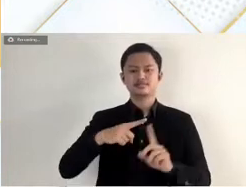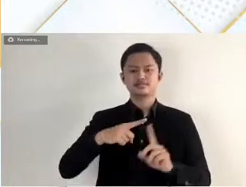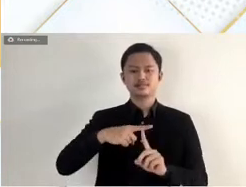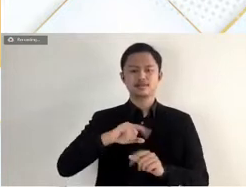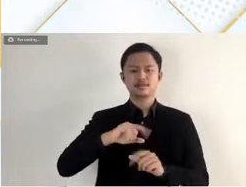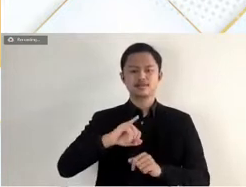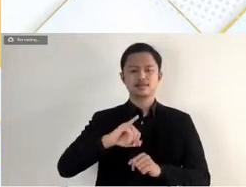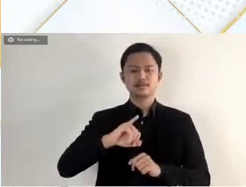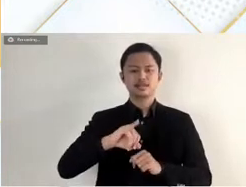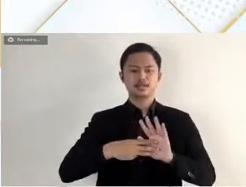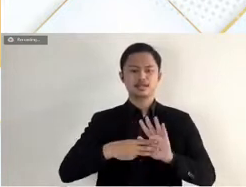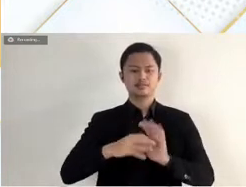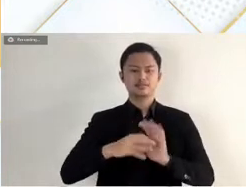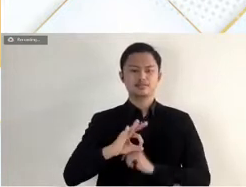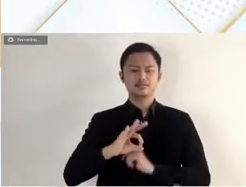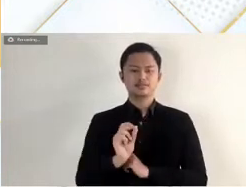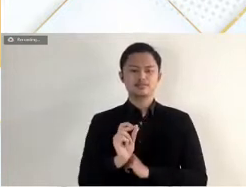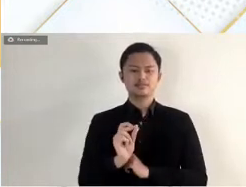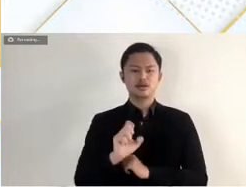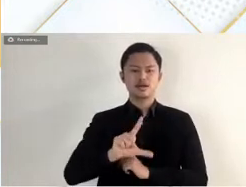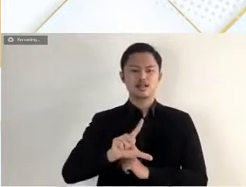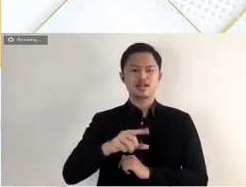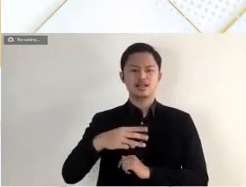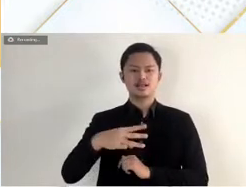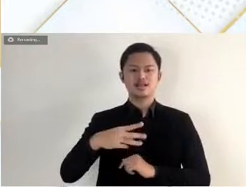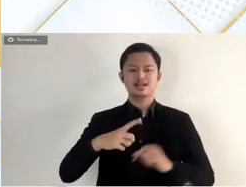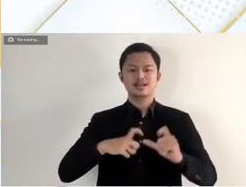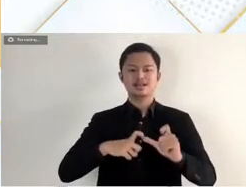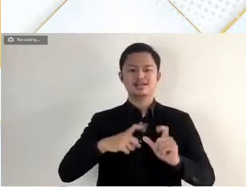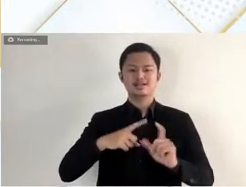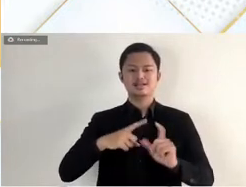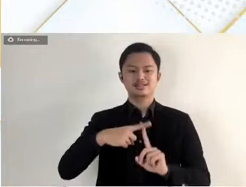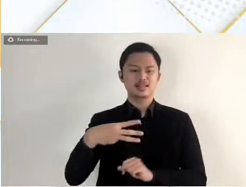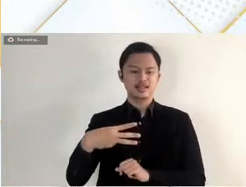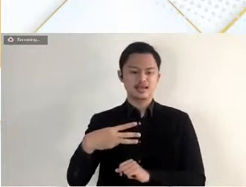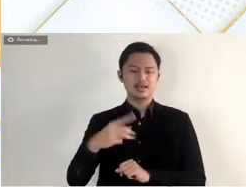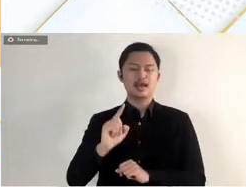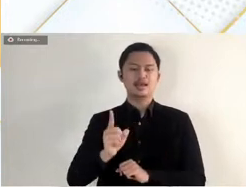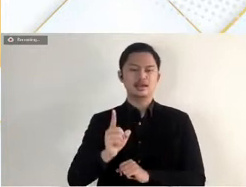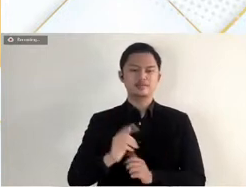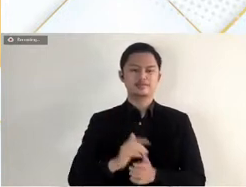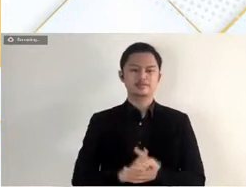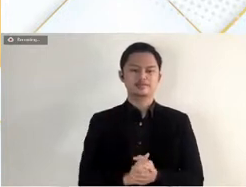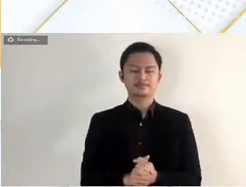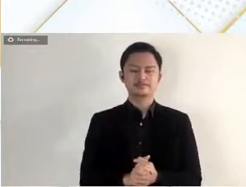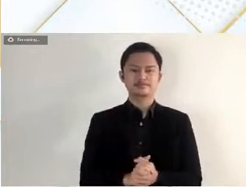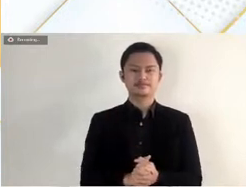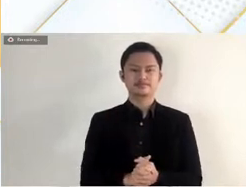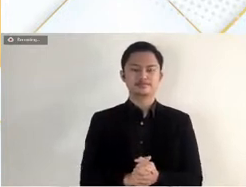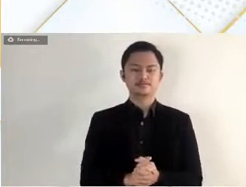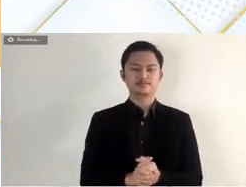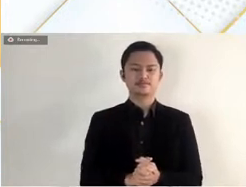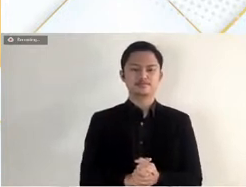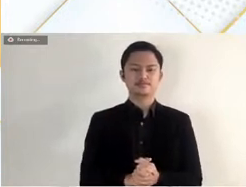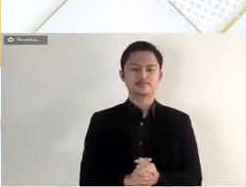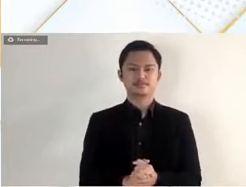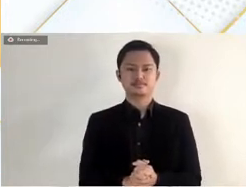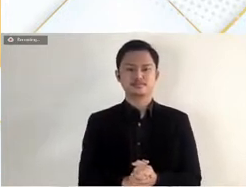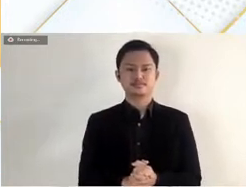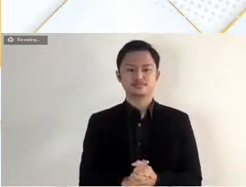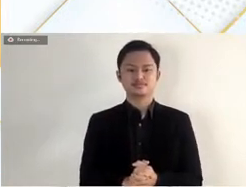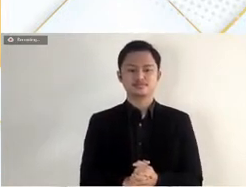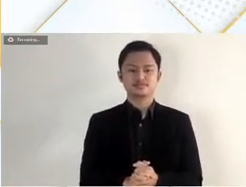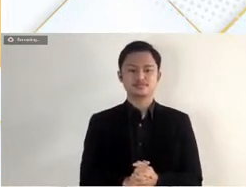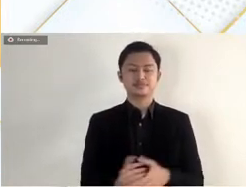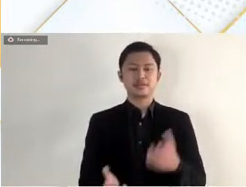Kosovo, Sinai, and currently UNMIS in southern Sudan. So you will note